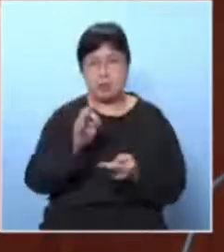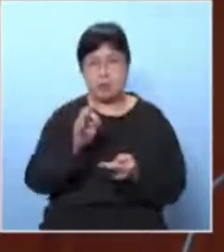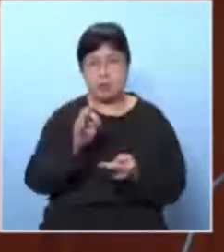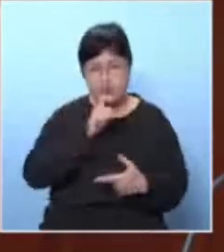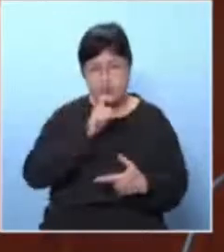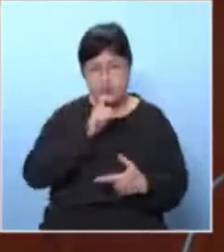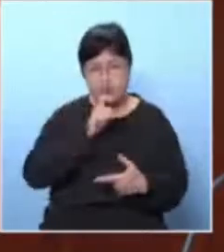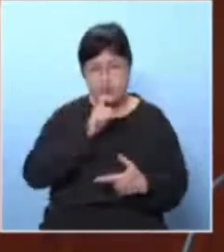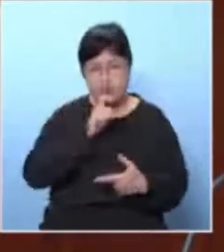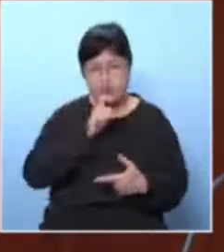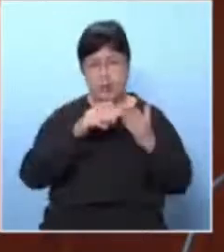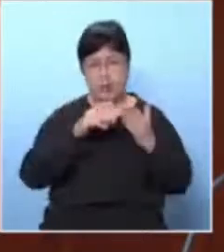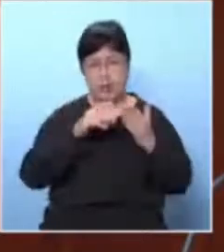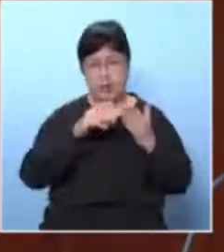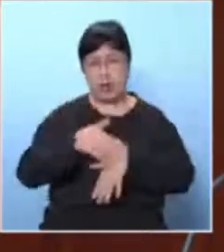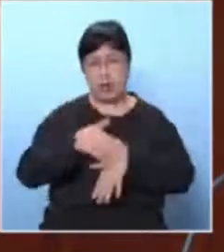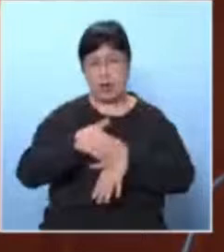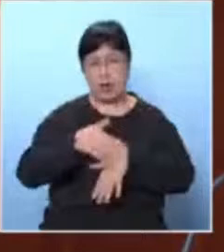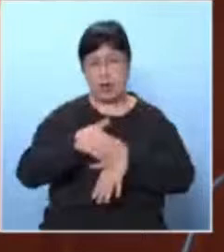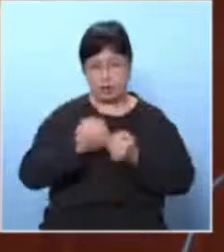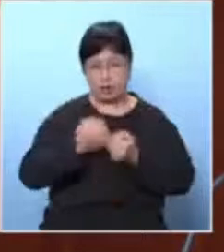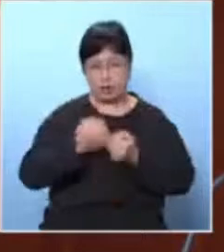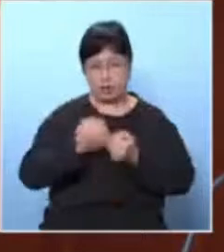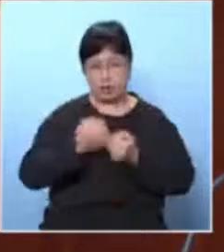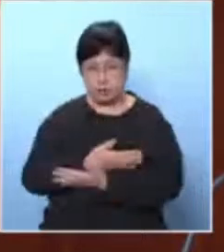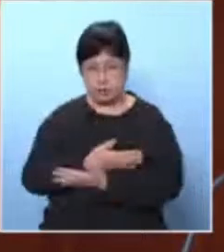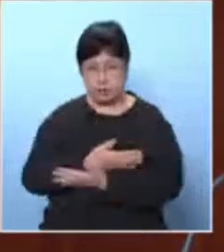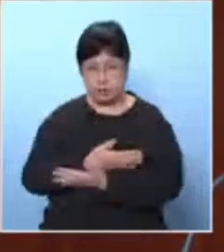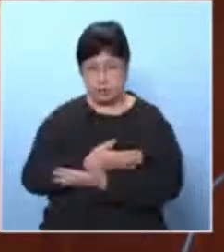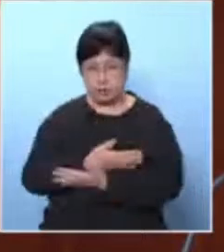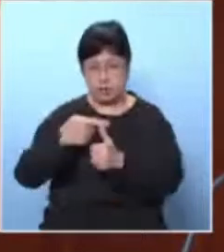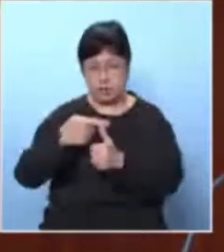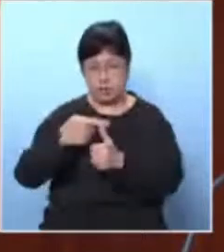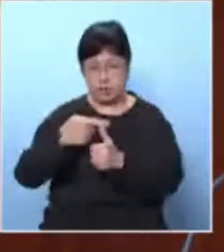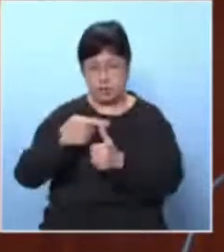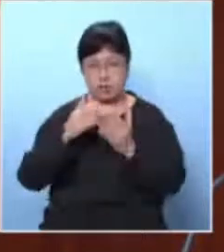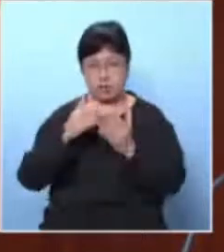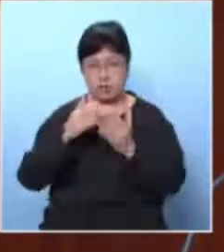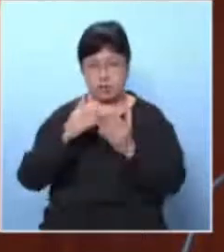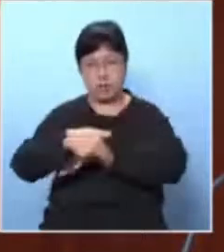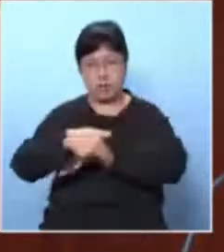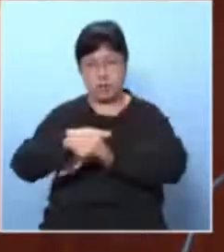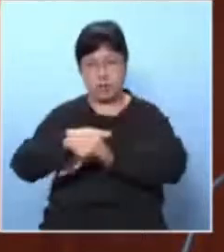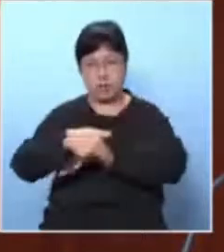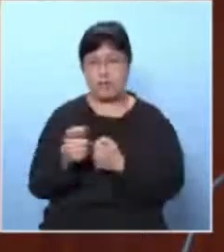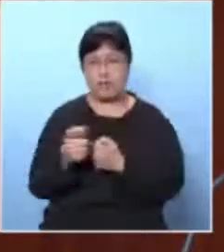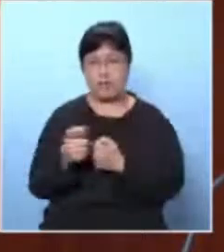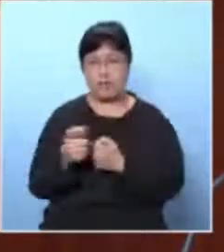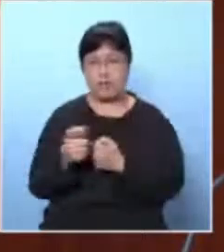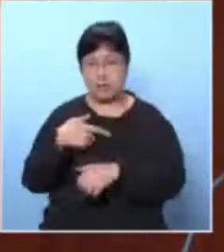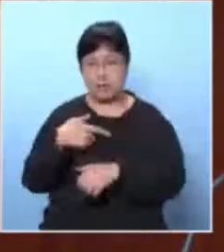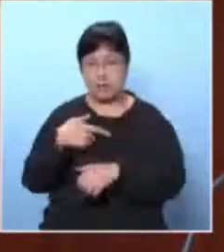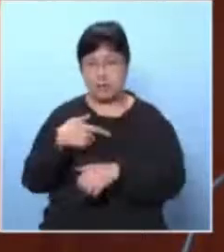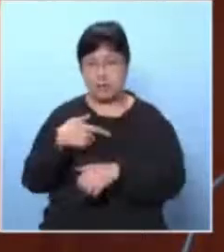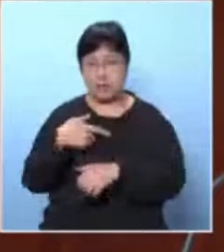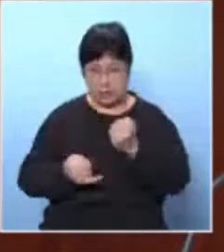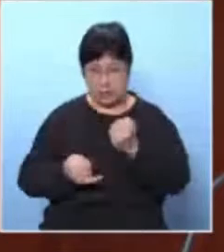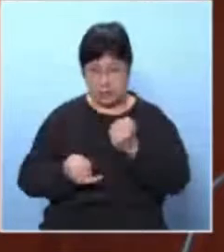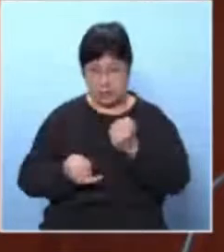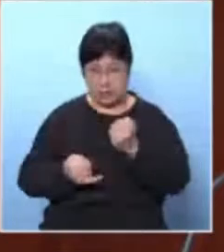with Newborns Allocation Priority Scheme to advance the allocation of PRH flags for families with